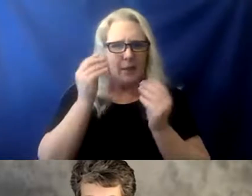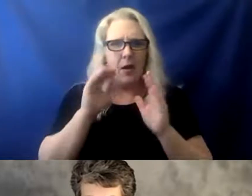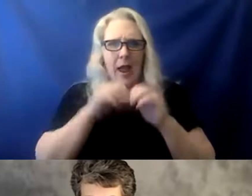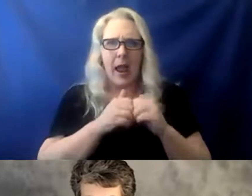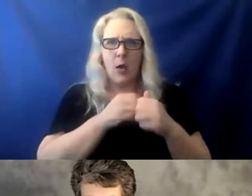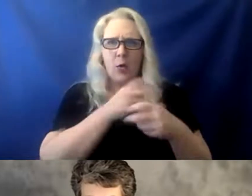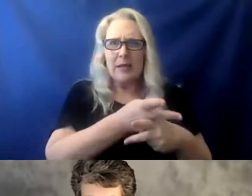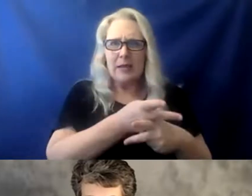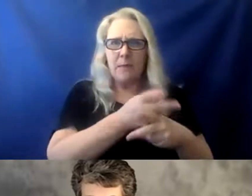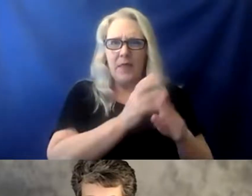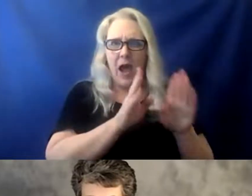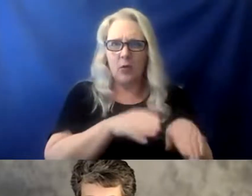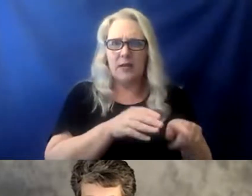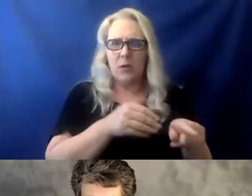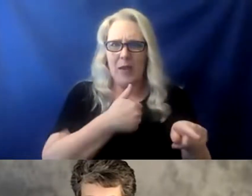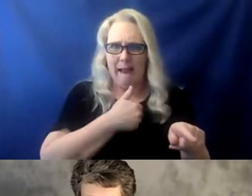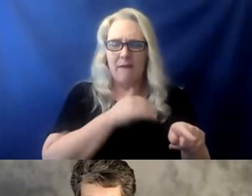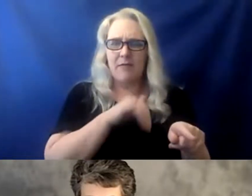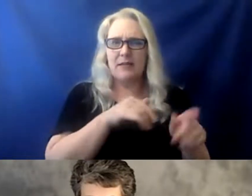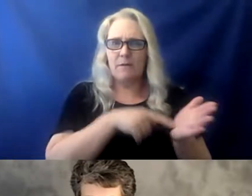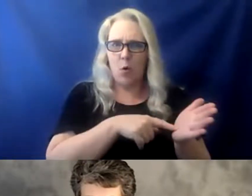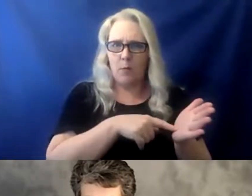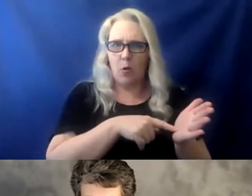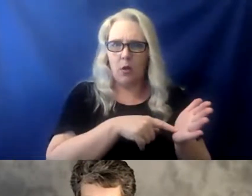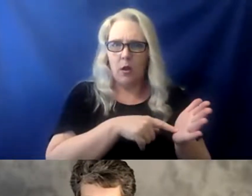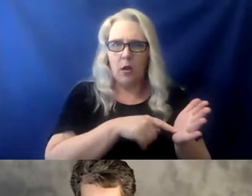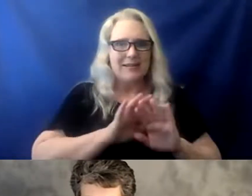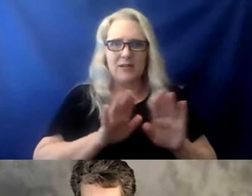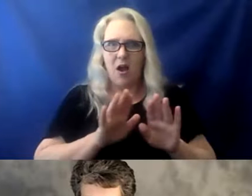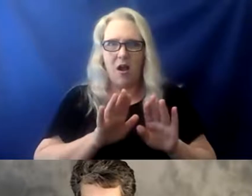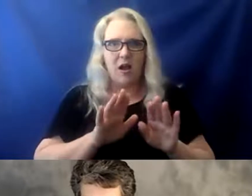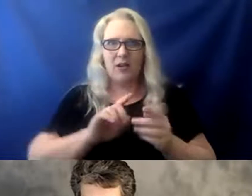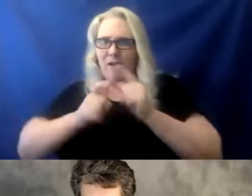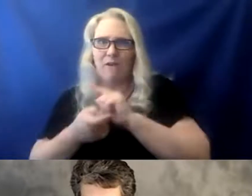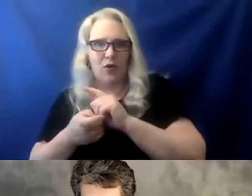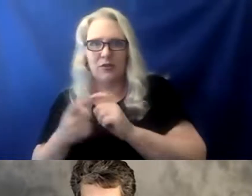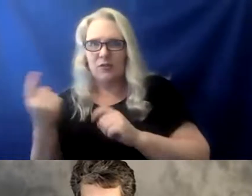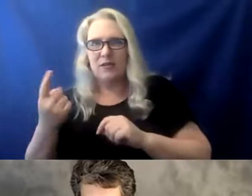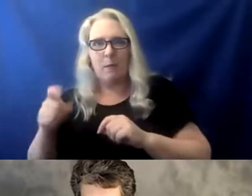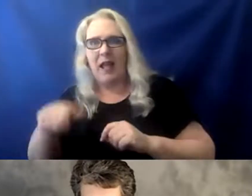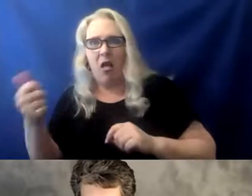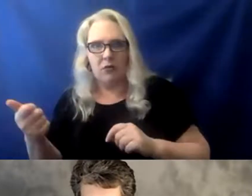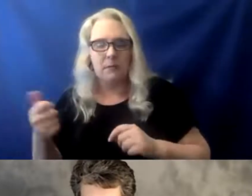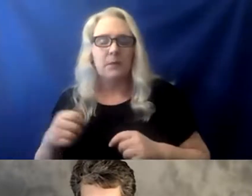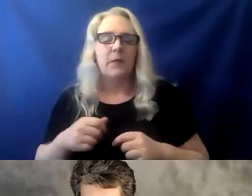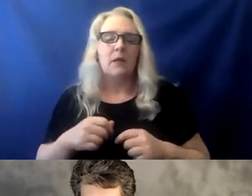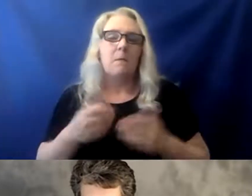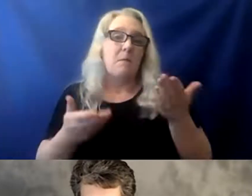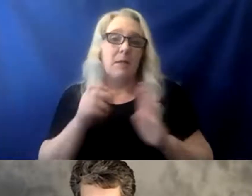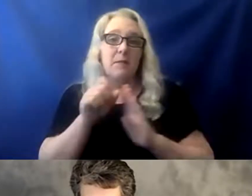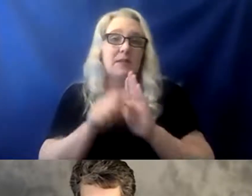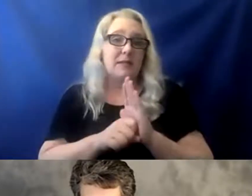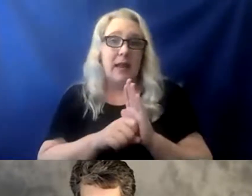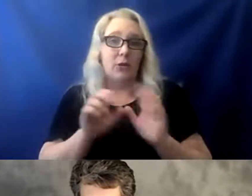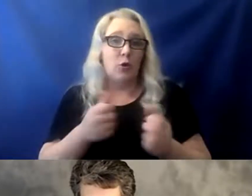that we have that's affordable and not have it go in another direction? And is it maybe the state could buy